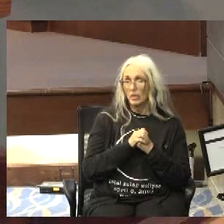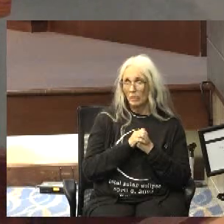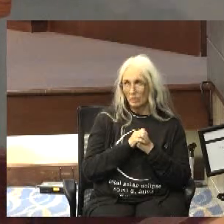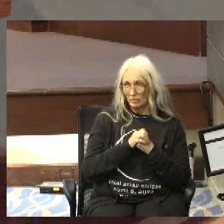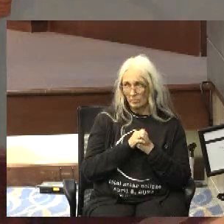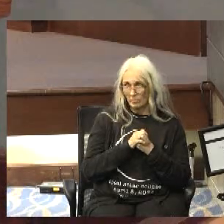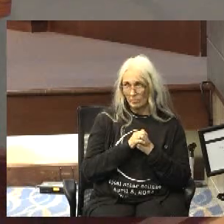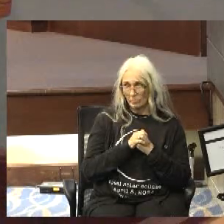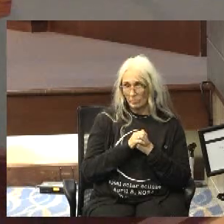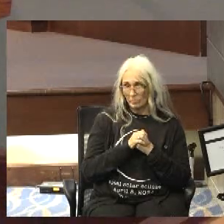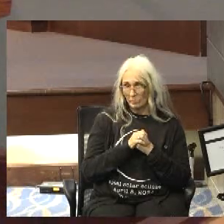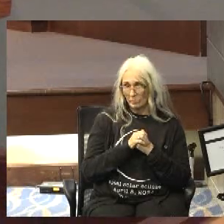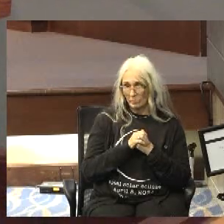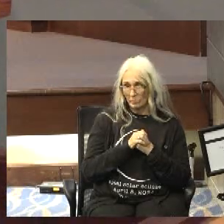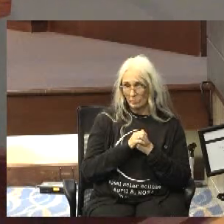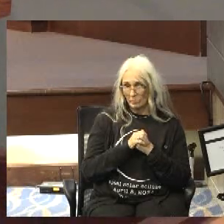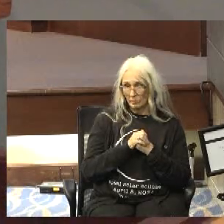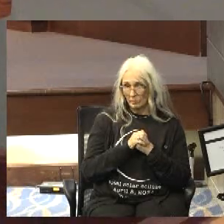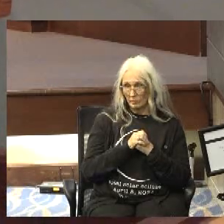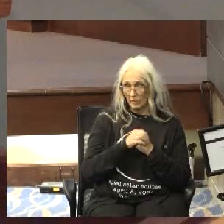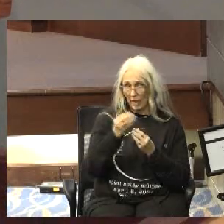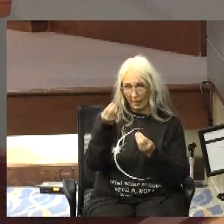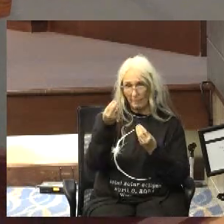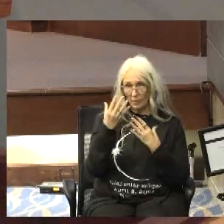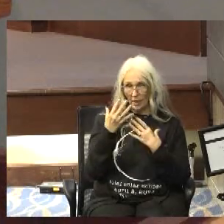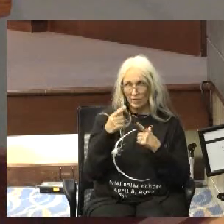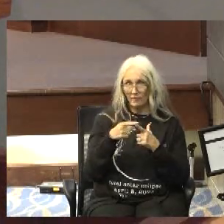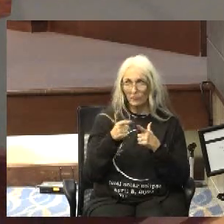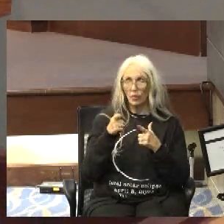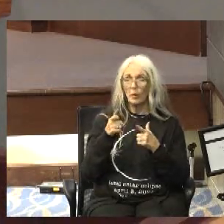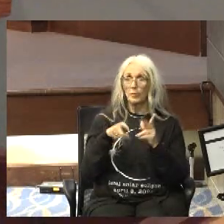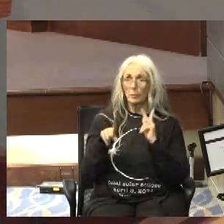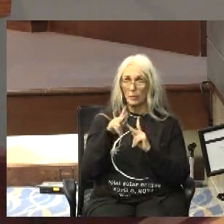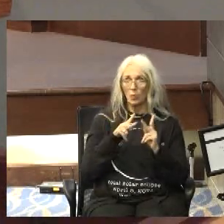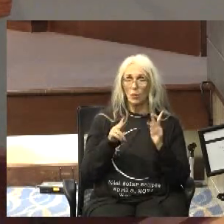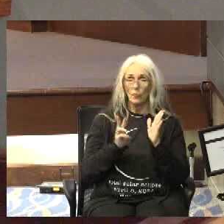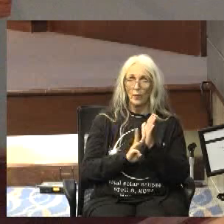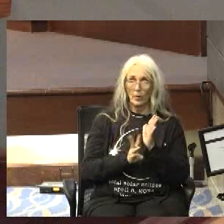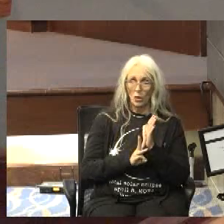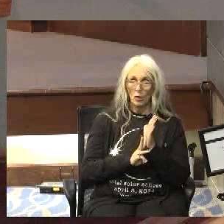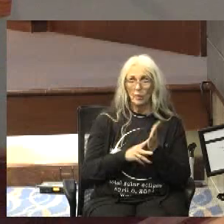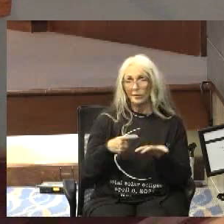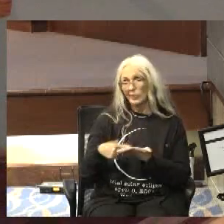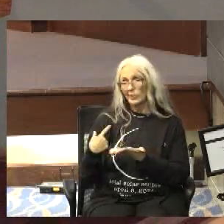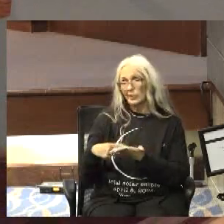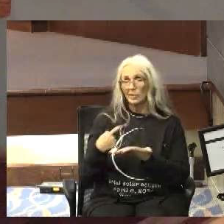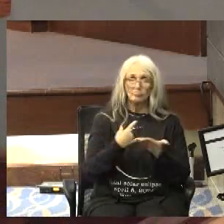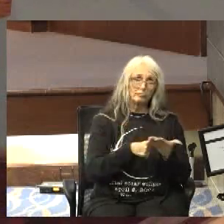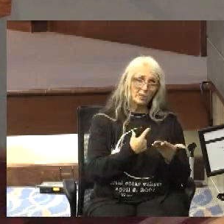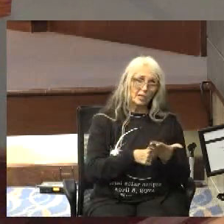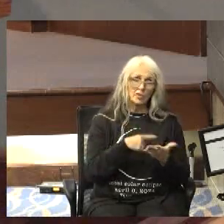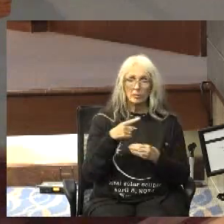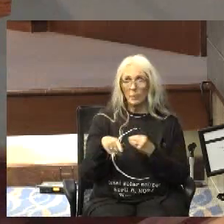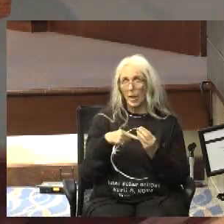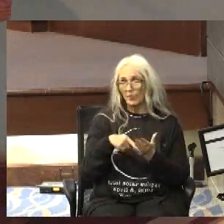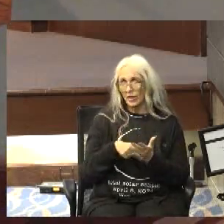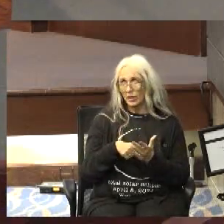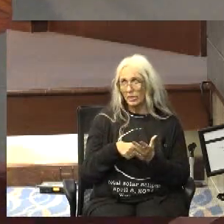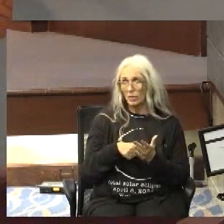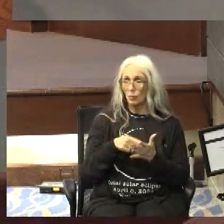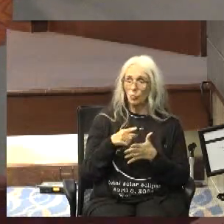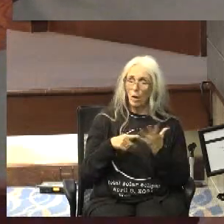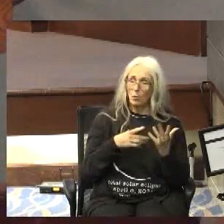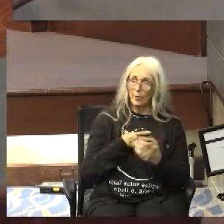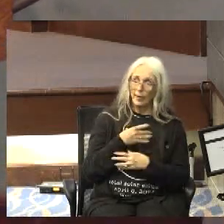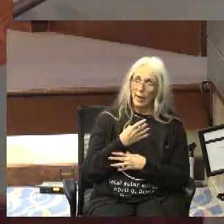of the input that we've received from citizens and just in discussions generally about this. And what we'd